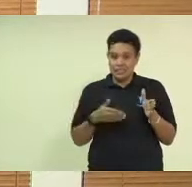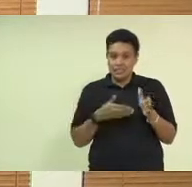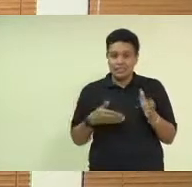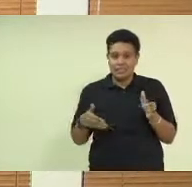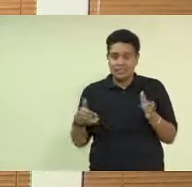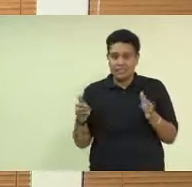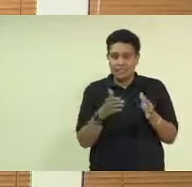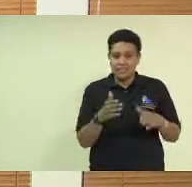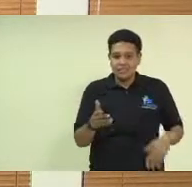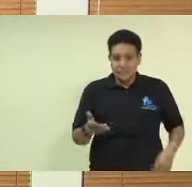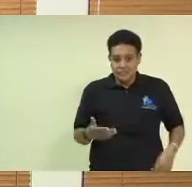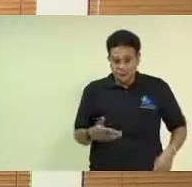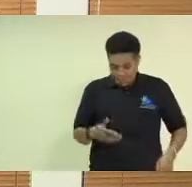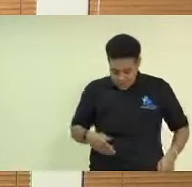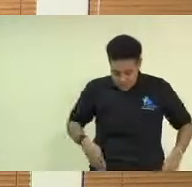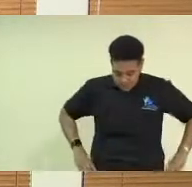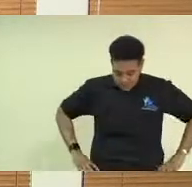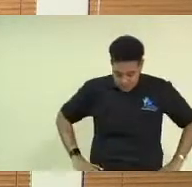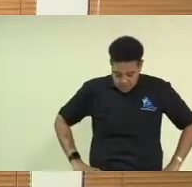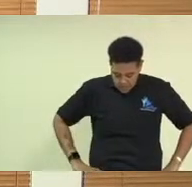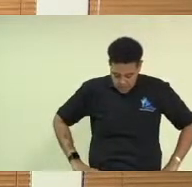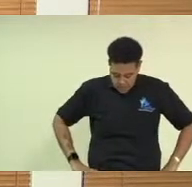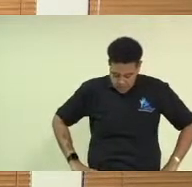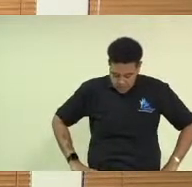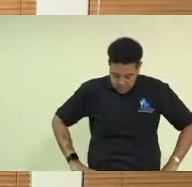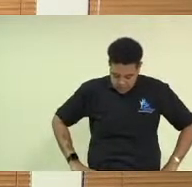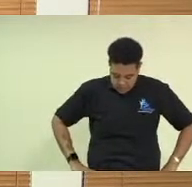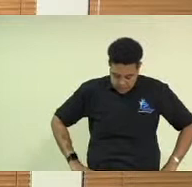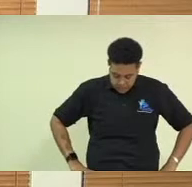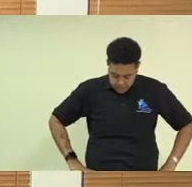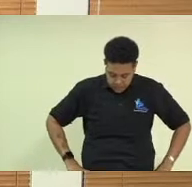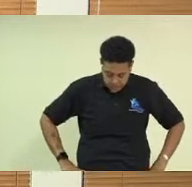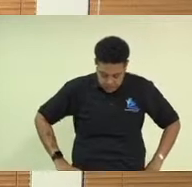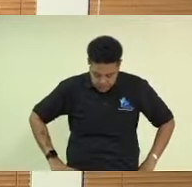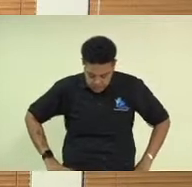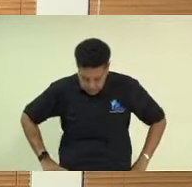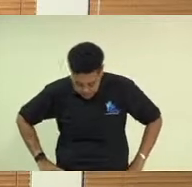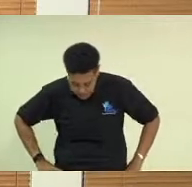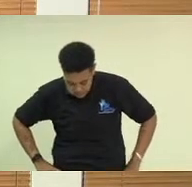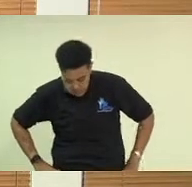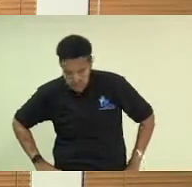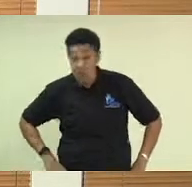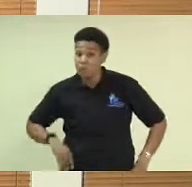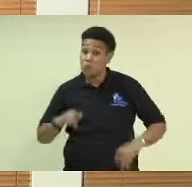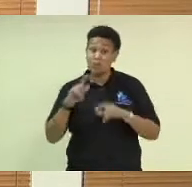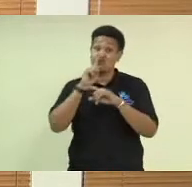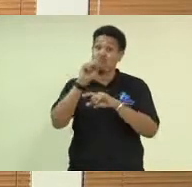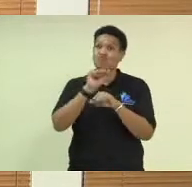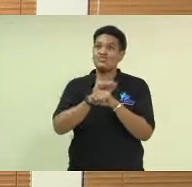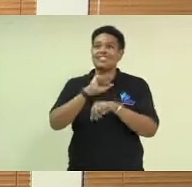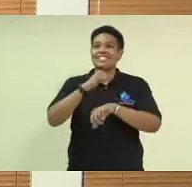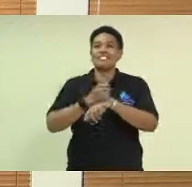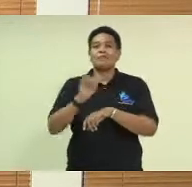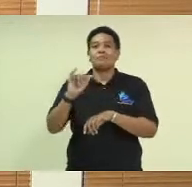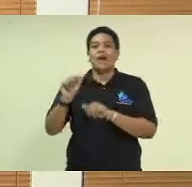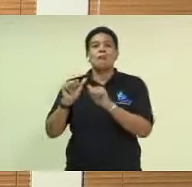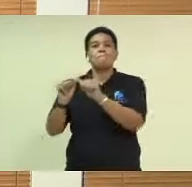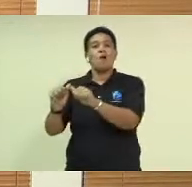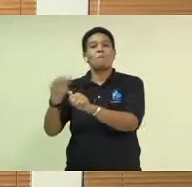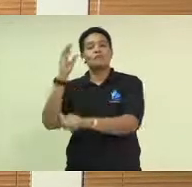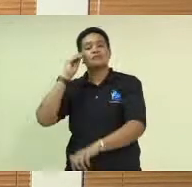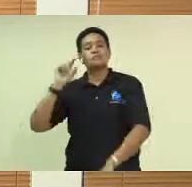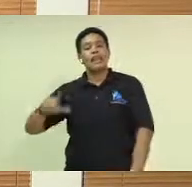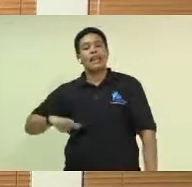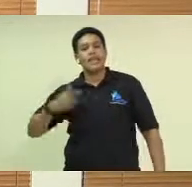which is literally set up like it's a permanent resident. Now, I am